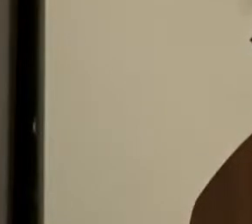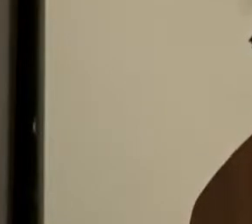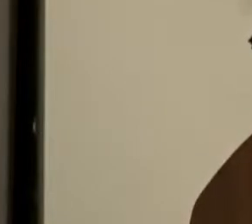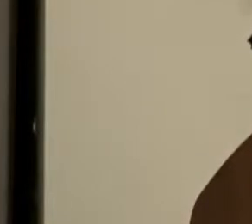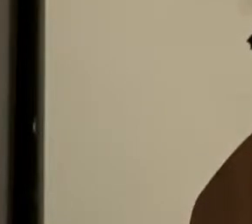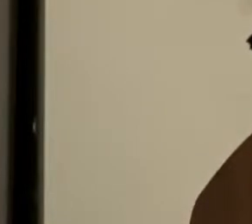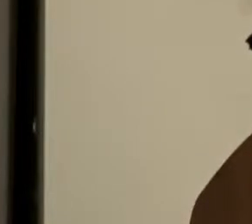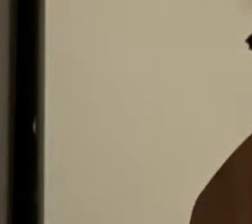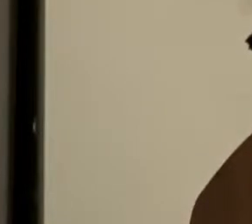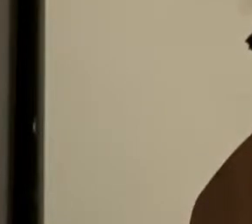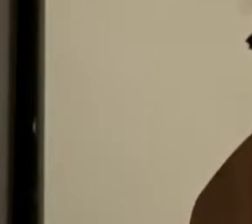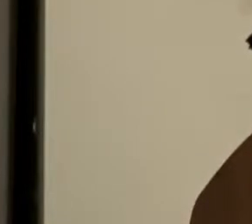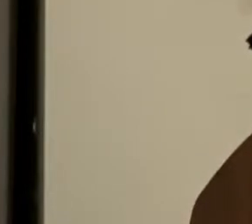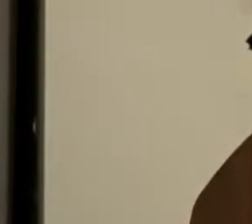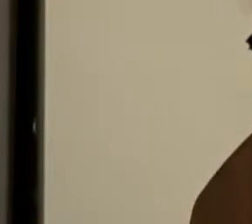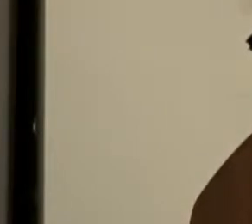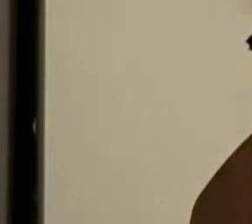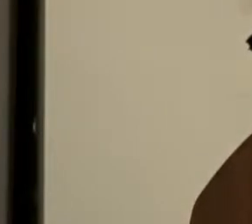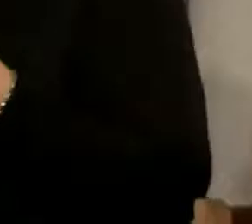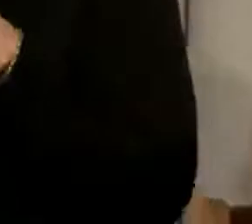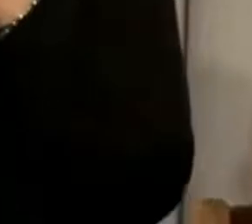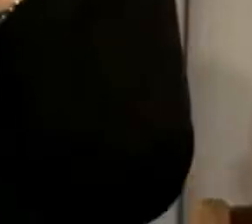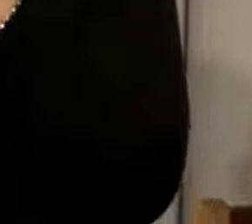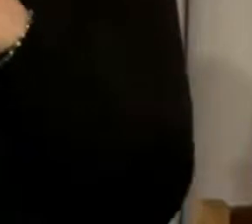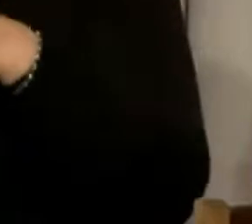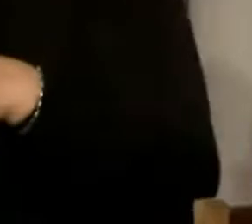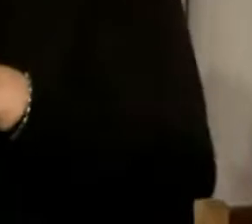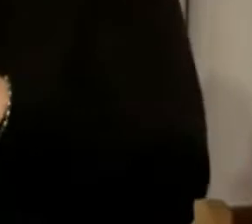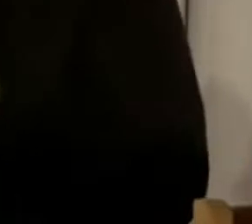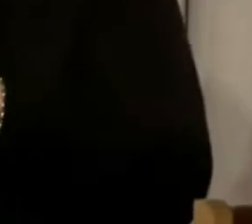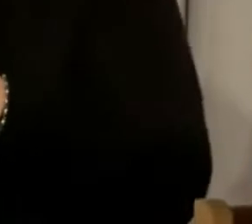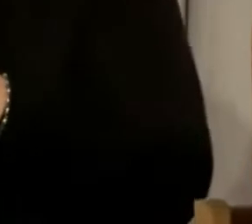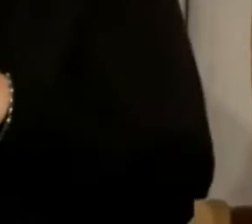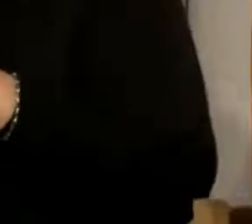local governments of the United States of America?